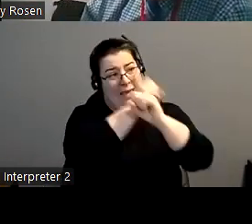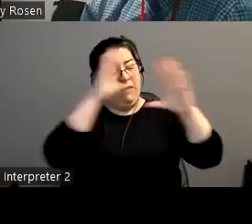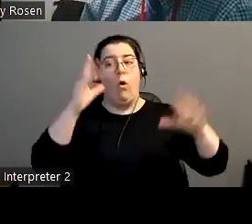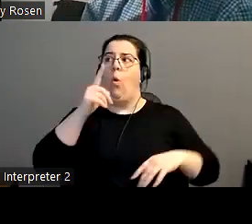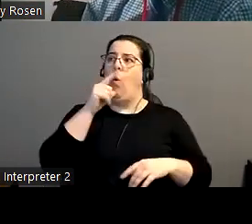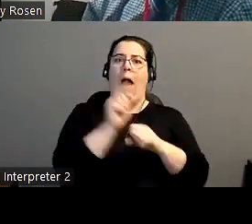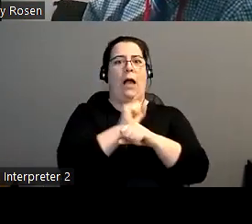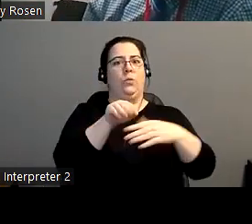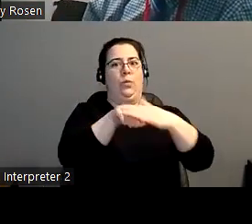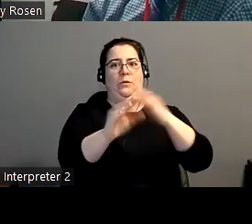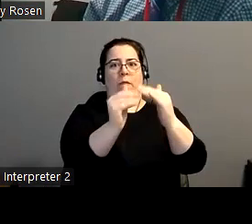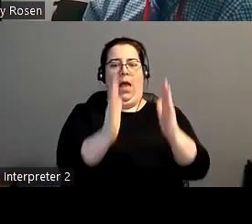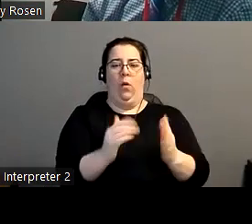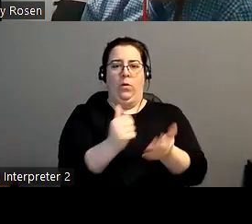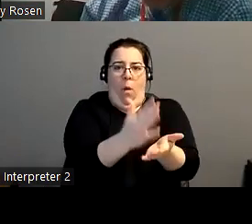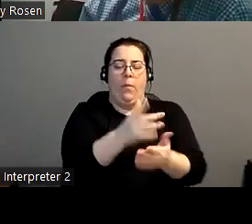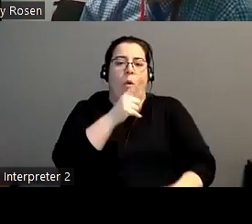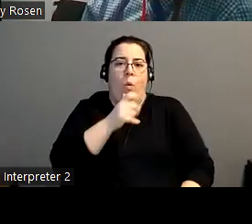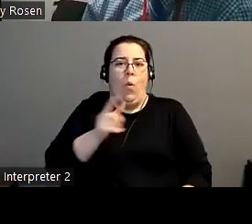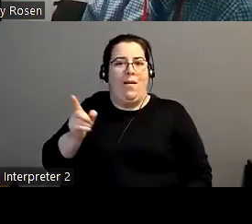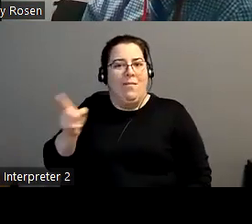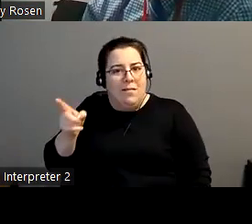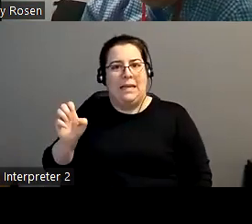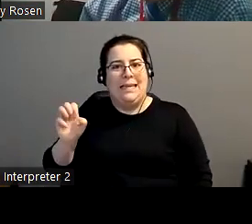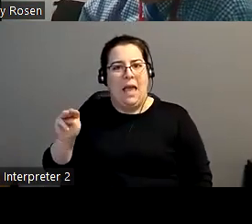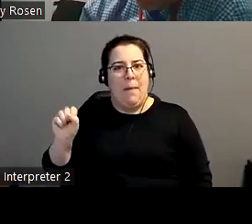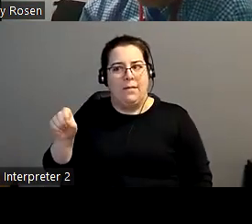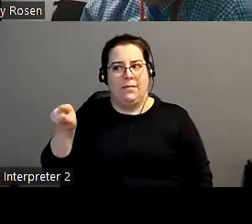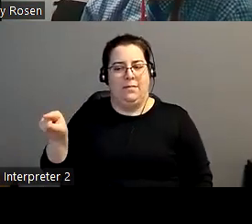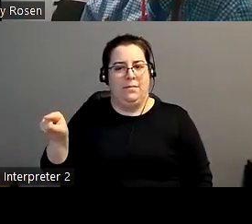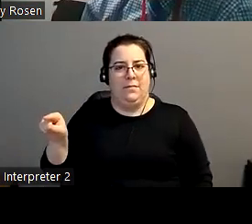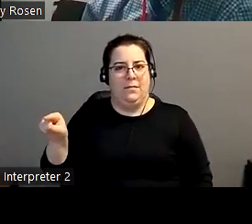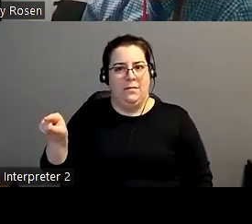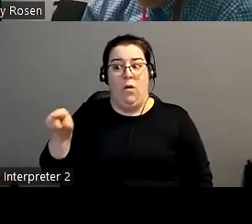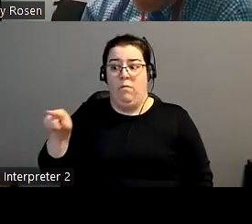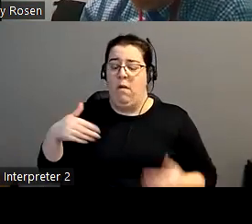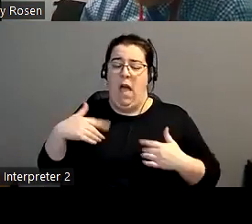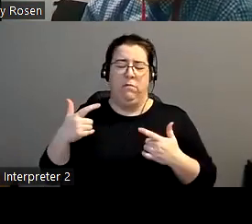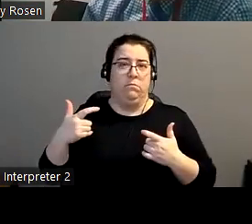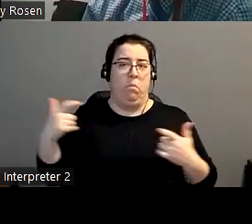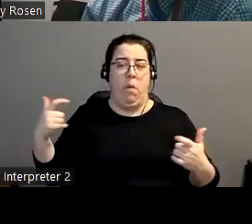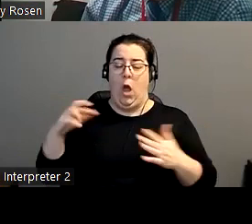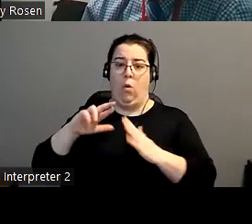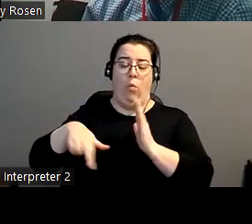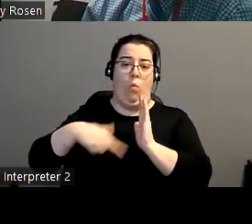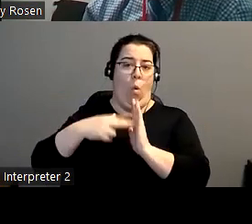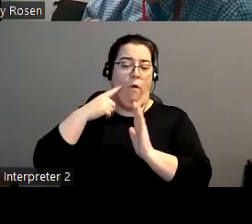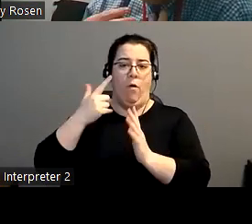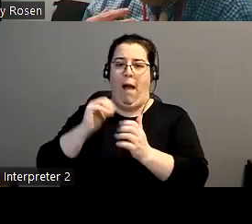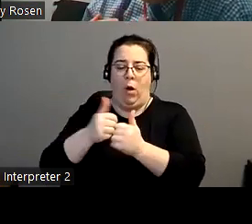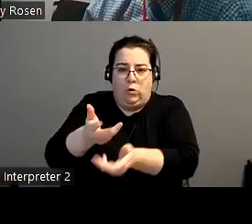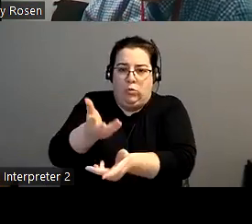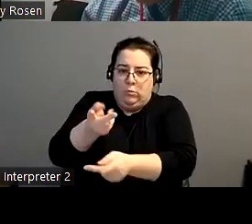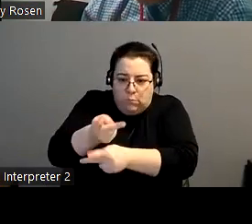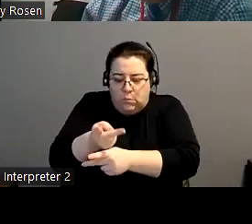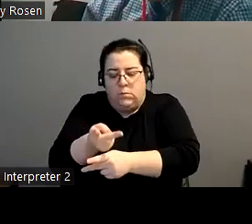home. And so they have an extraordinarily large role in the care of older adults, in my